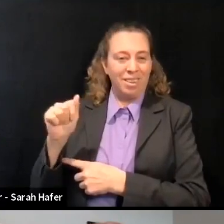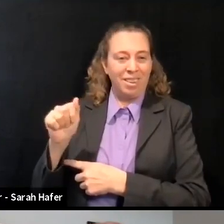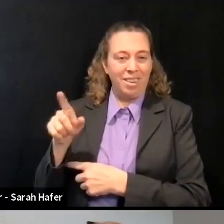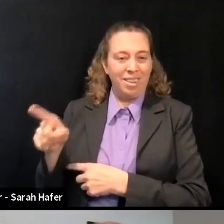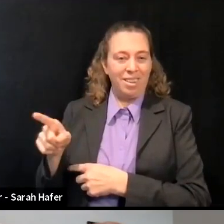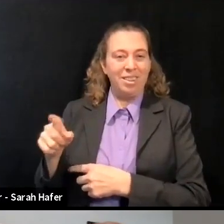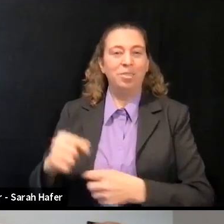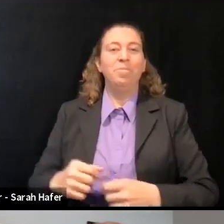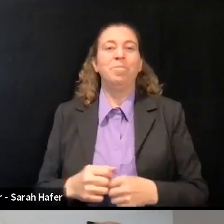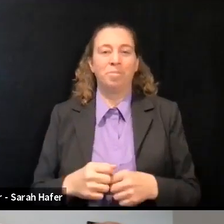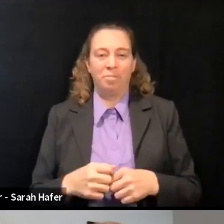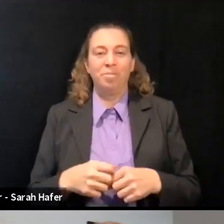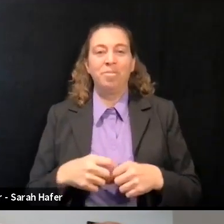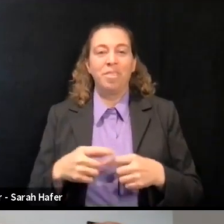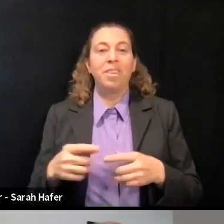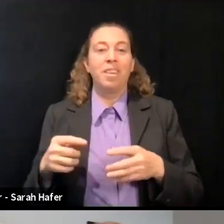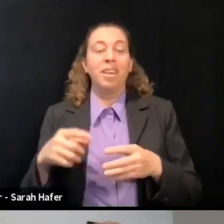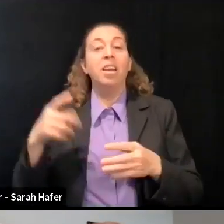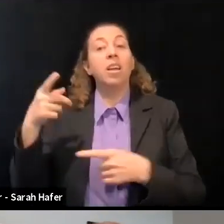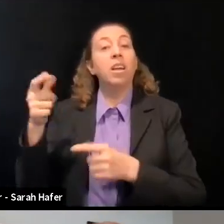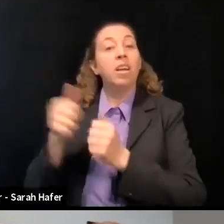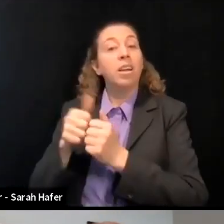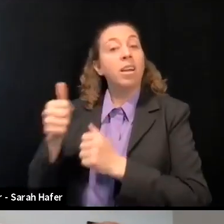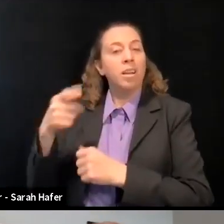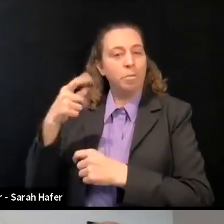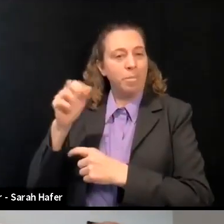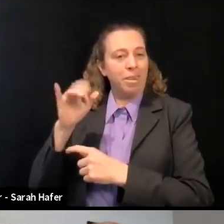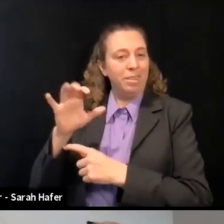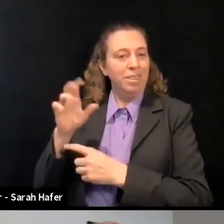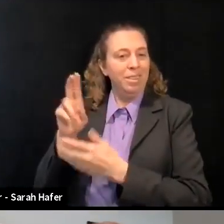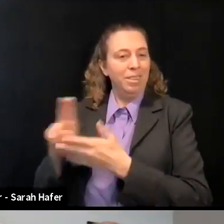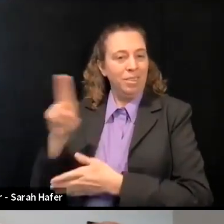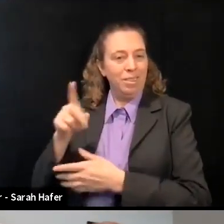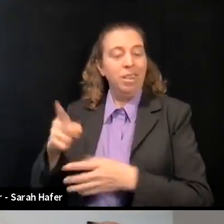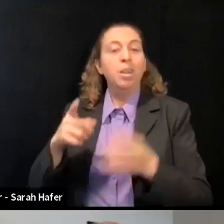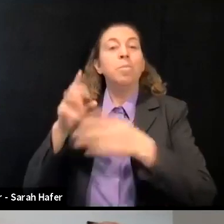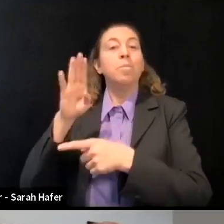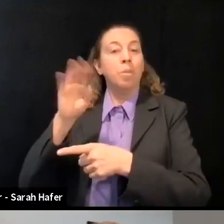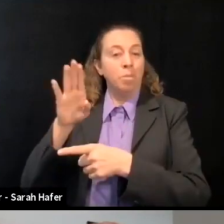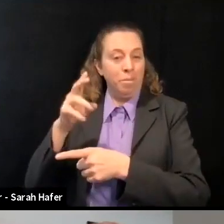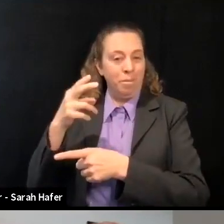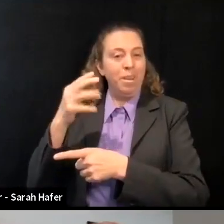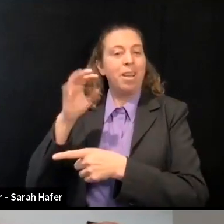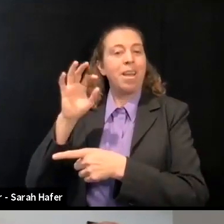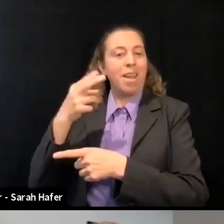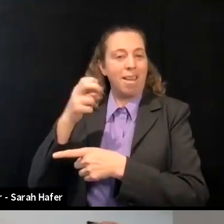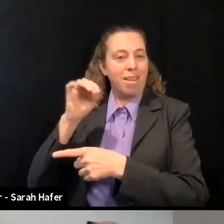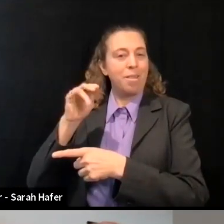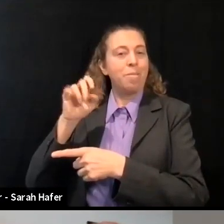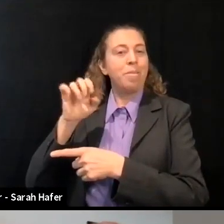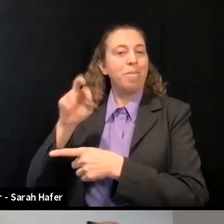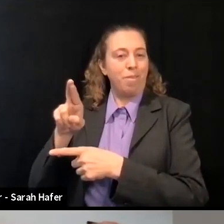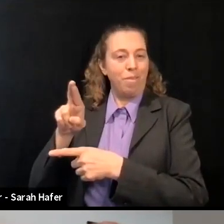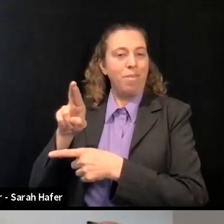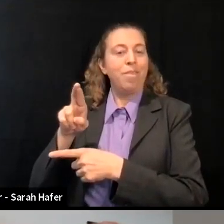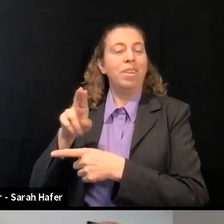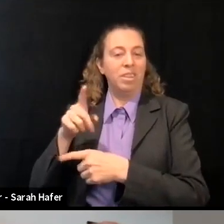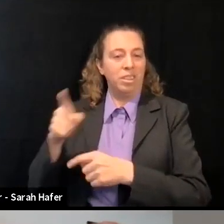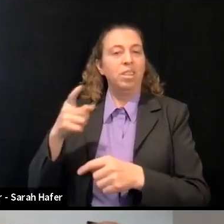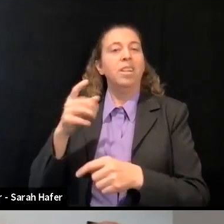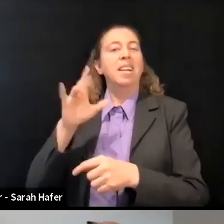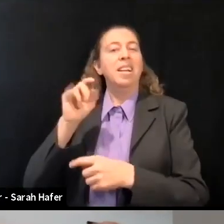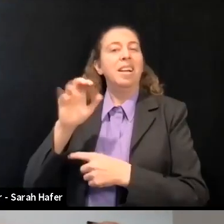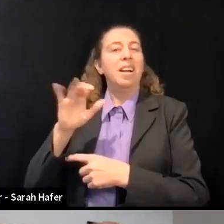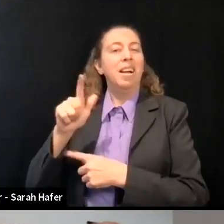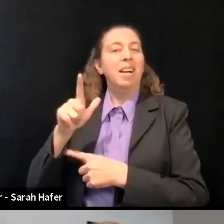University, and also Dr. Robert Neimeyer, also a clinical psychologist and the director of the Portland Institute for Loss and Trauma.